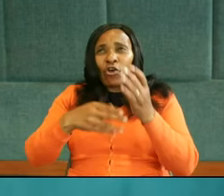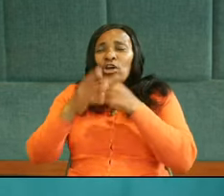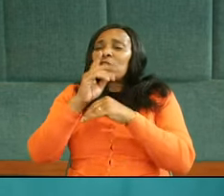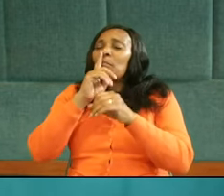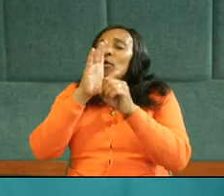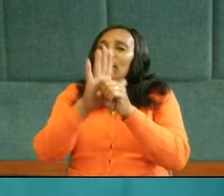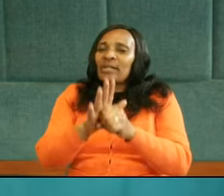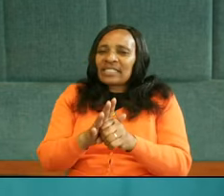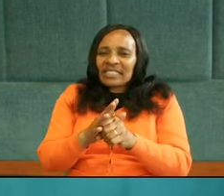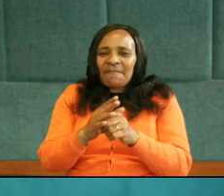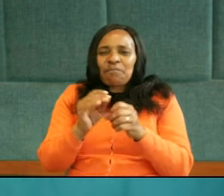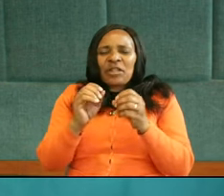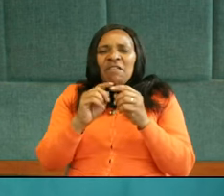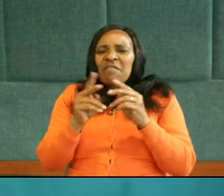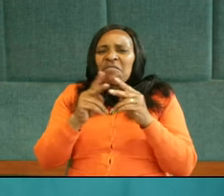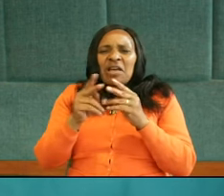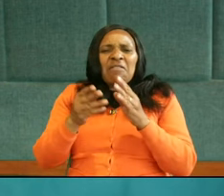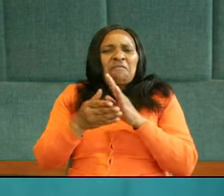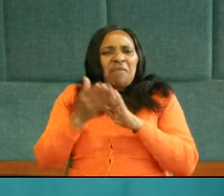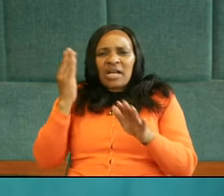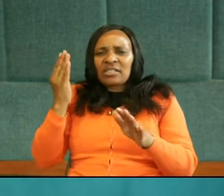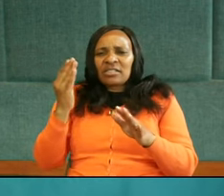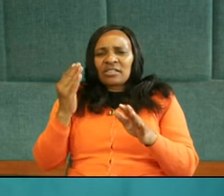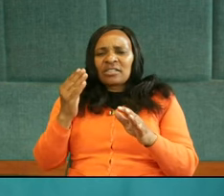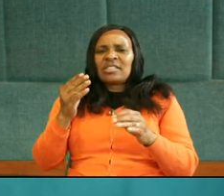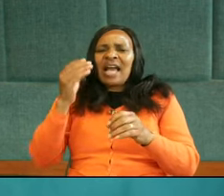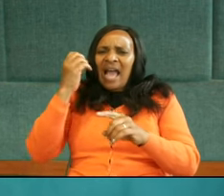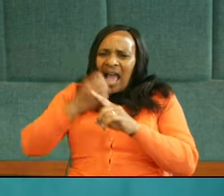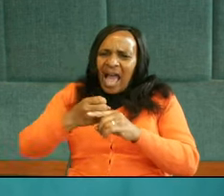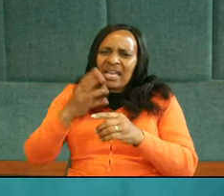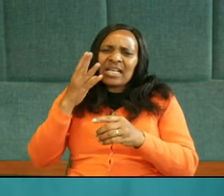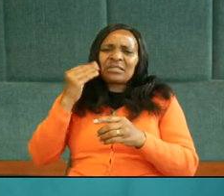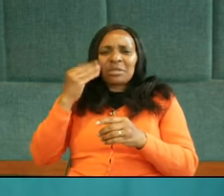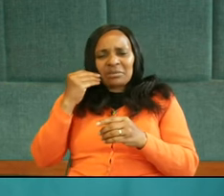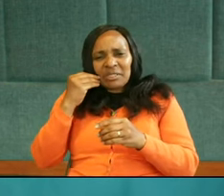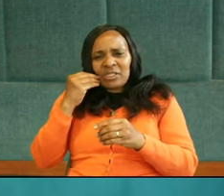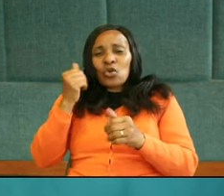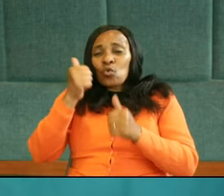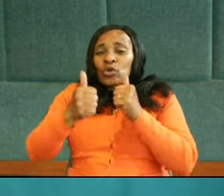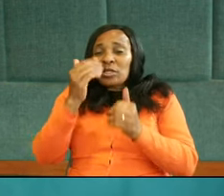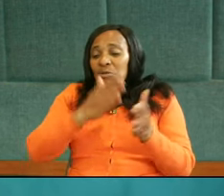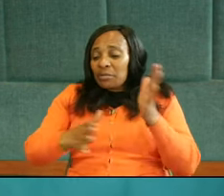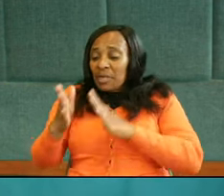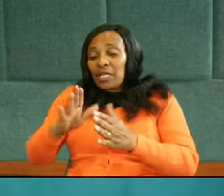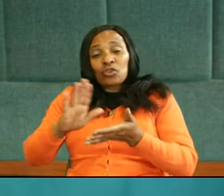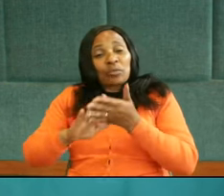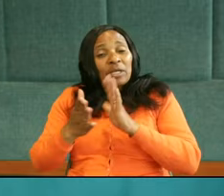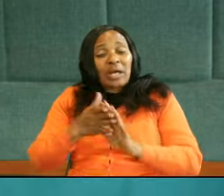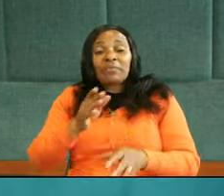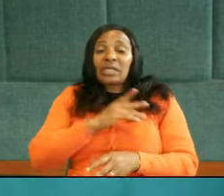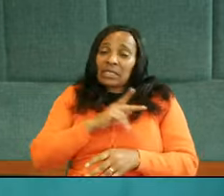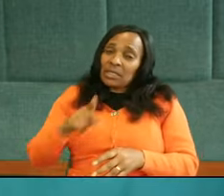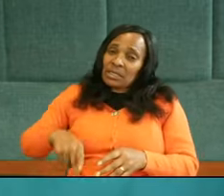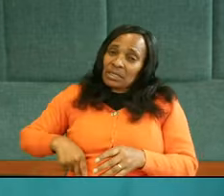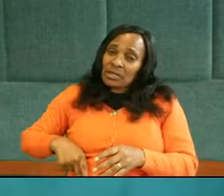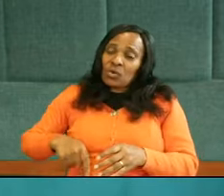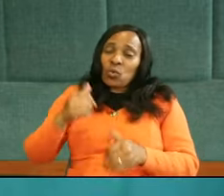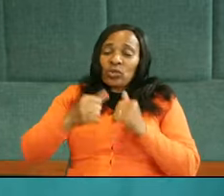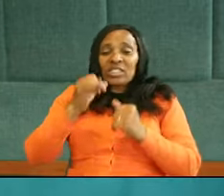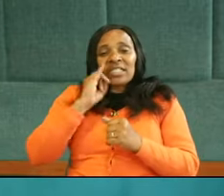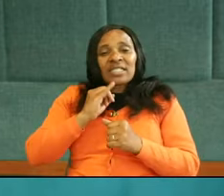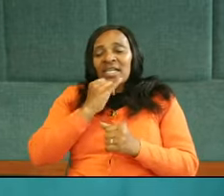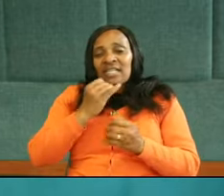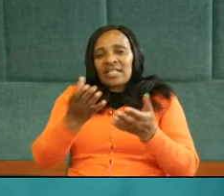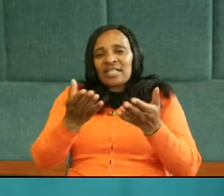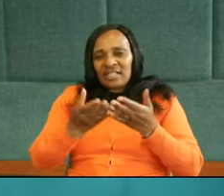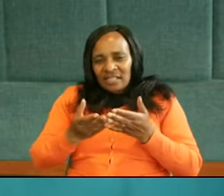was so far, yet the difficult experiences of those years prepared him to become king that Israel needed. I think that